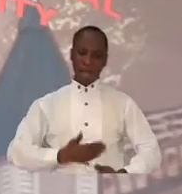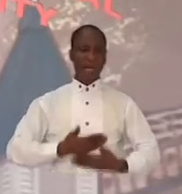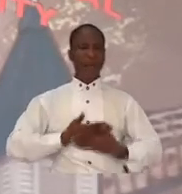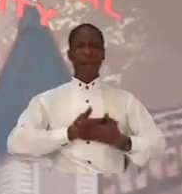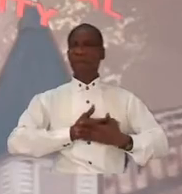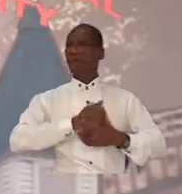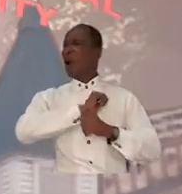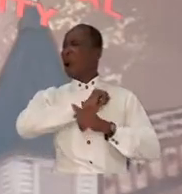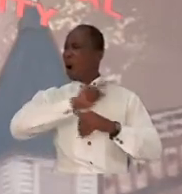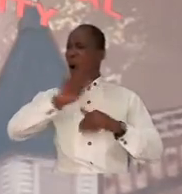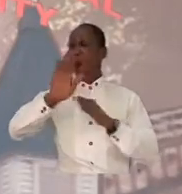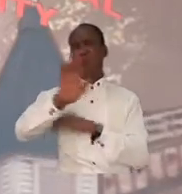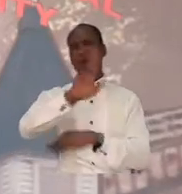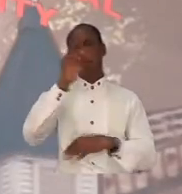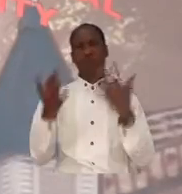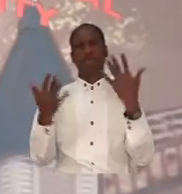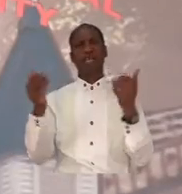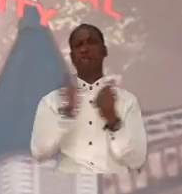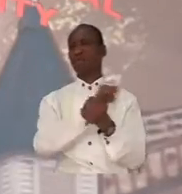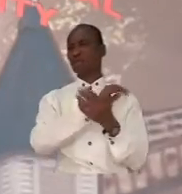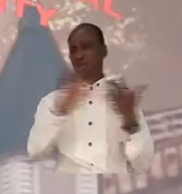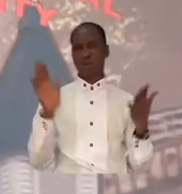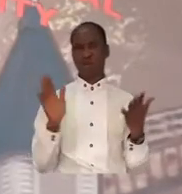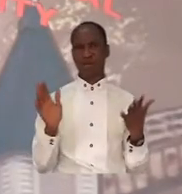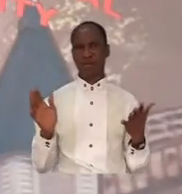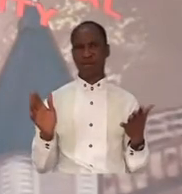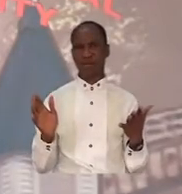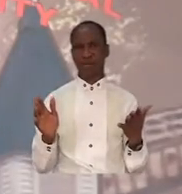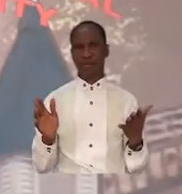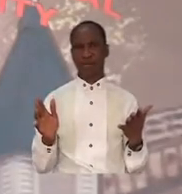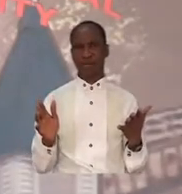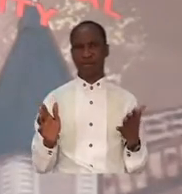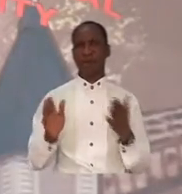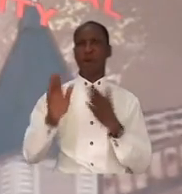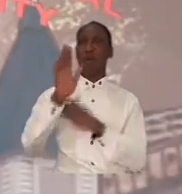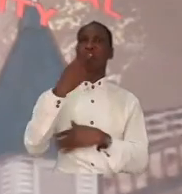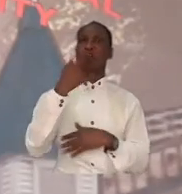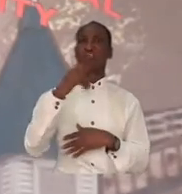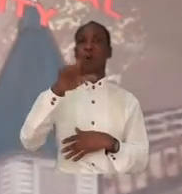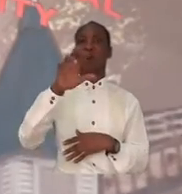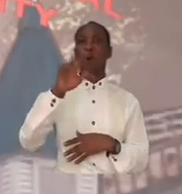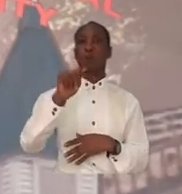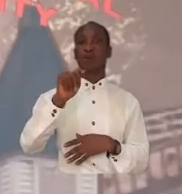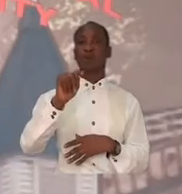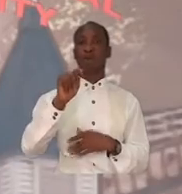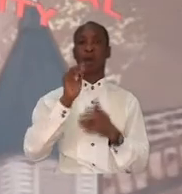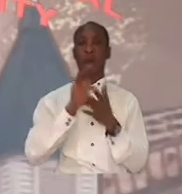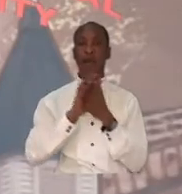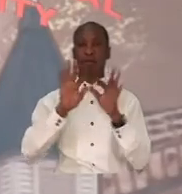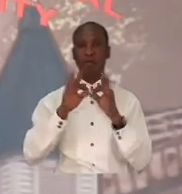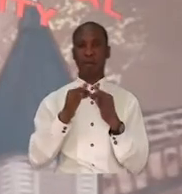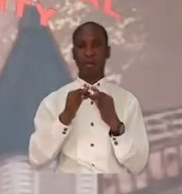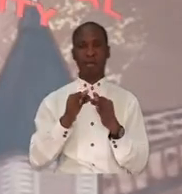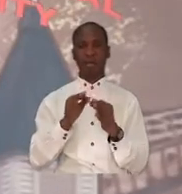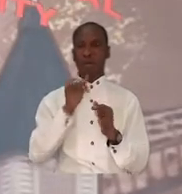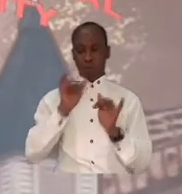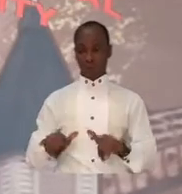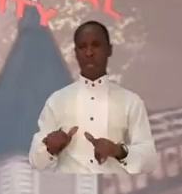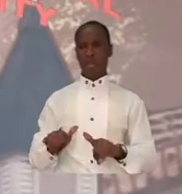unquadankatua, a oe janum bonimun or moti, Yankupon shiwa yina, or catch that Lot, say, a yina